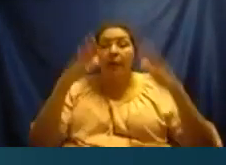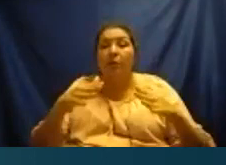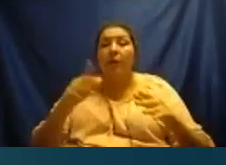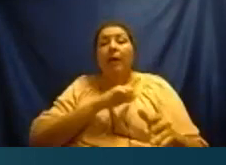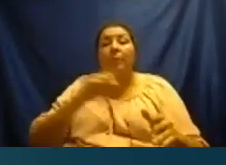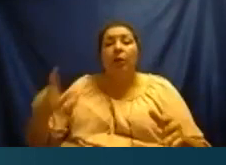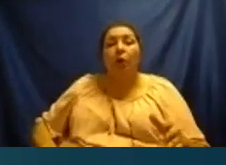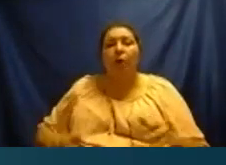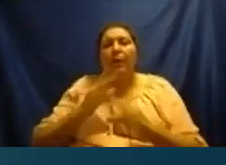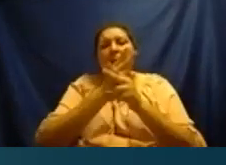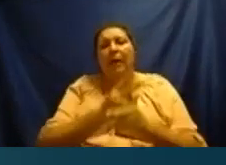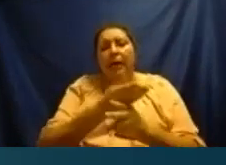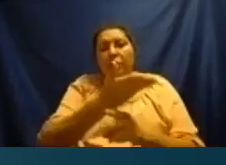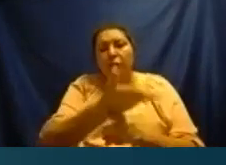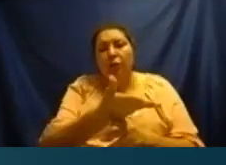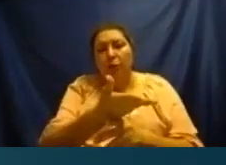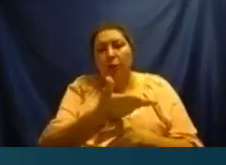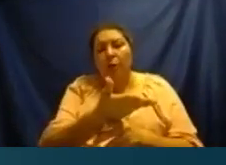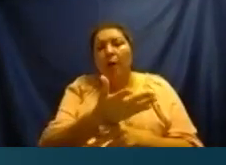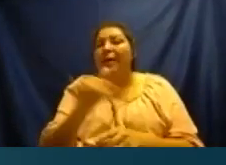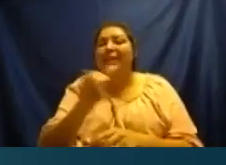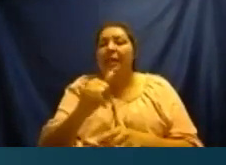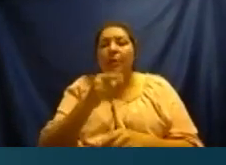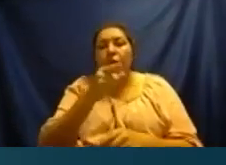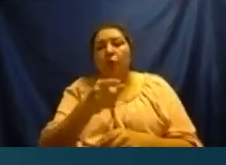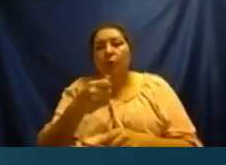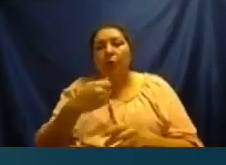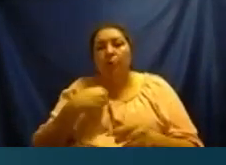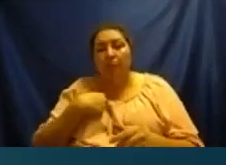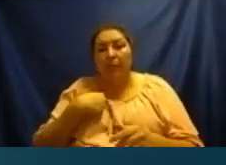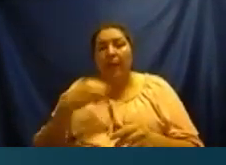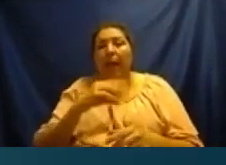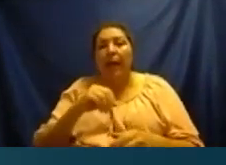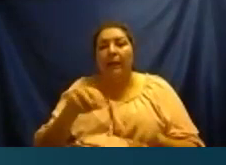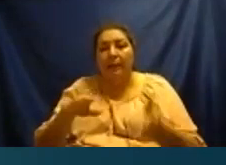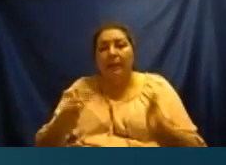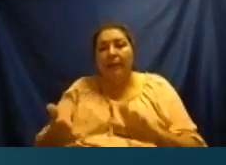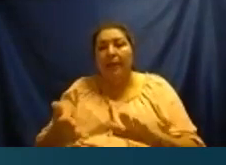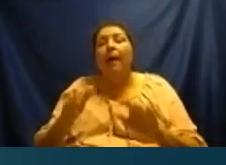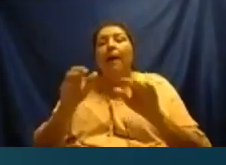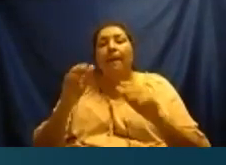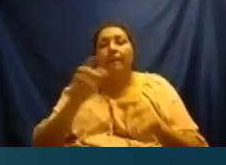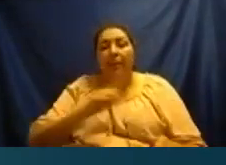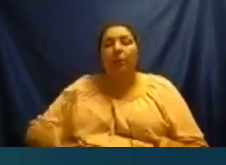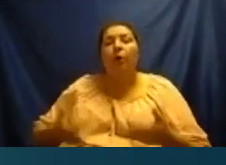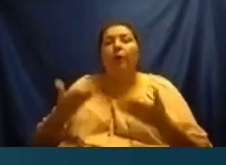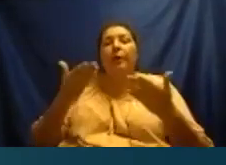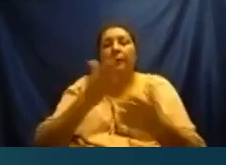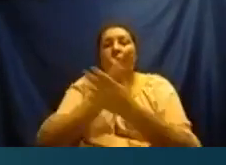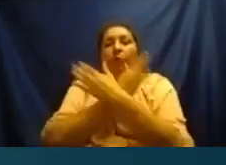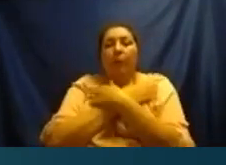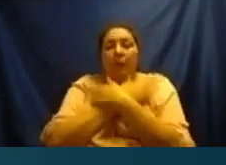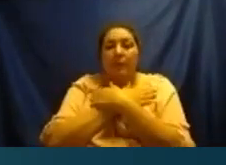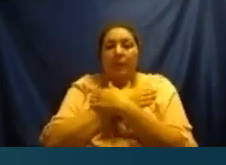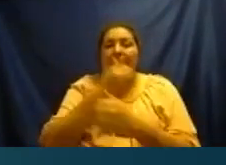dealt with the dead and with me. May the Lord grant that you may find rest, each in the house of her husband."